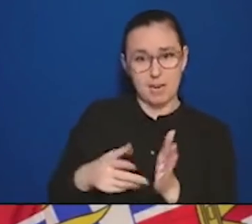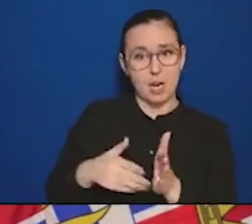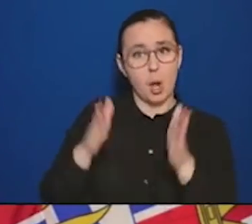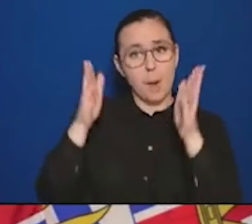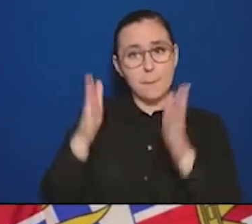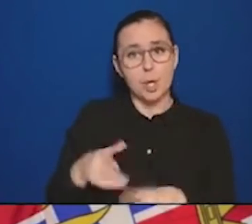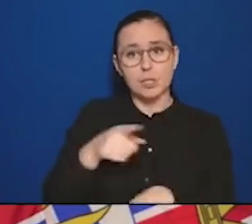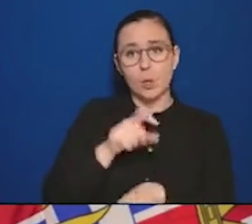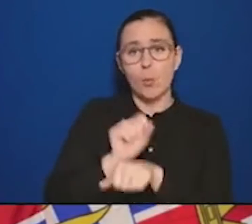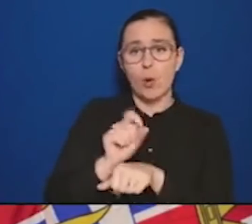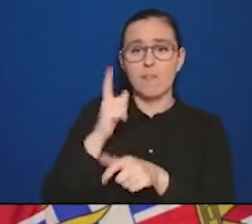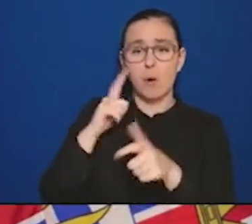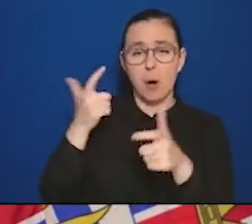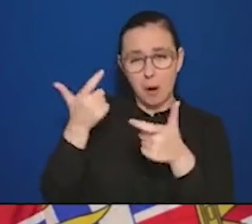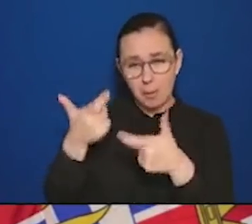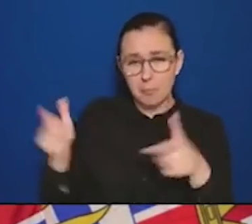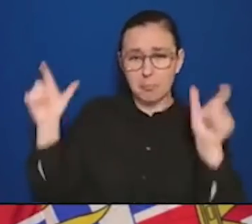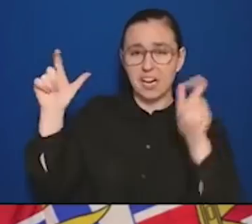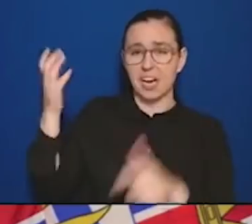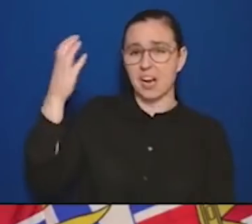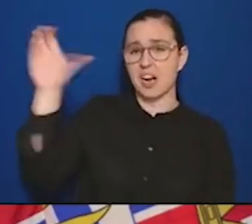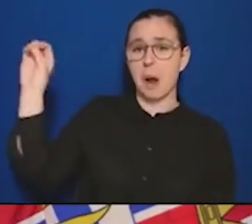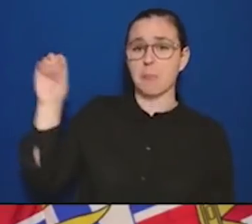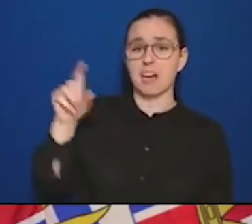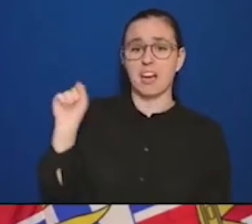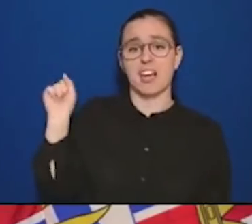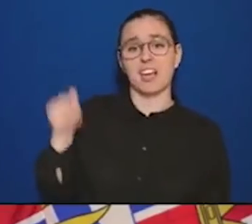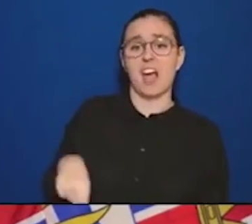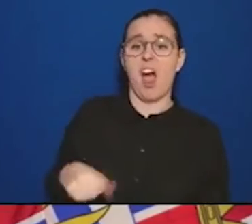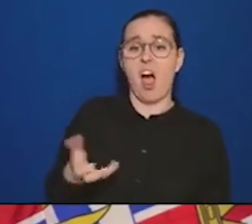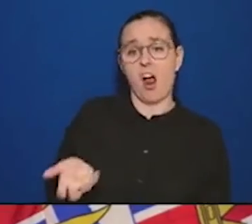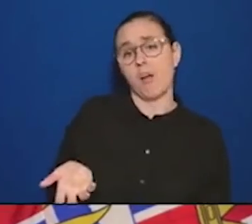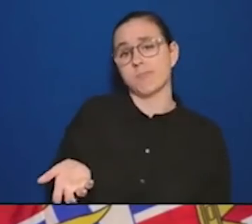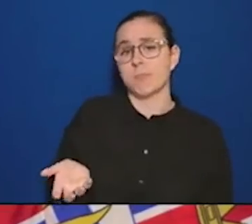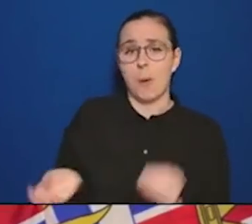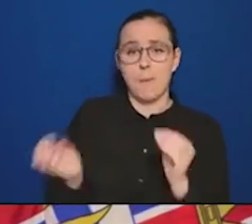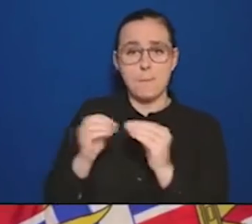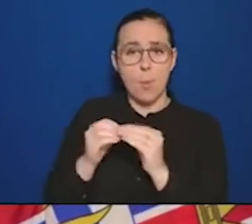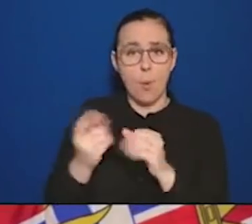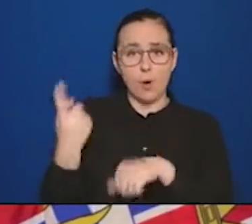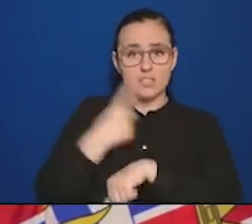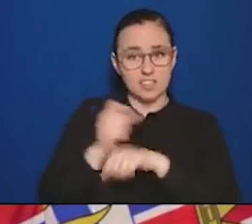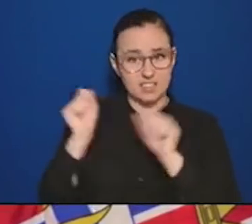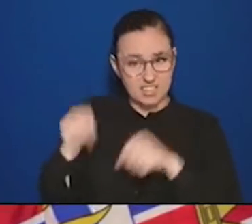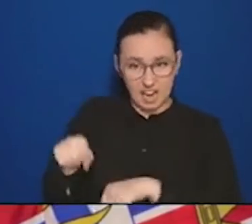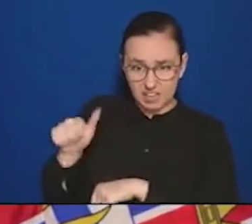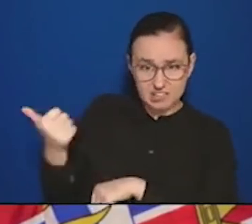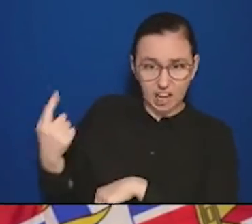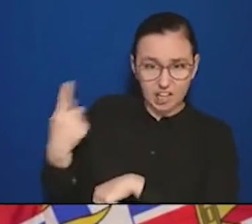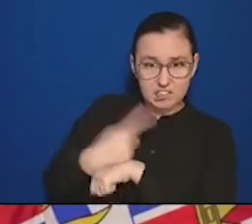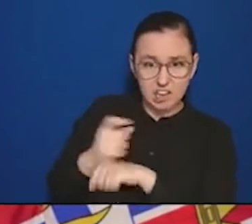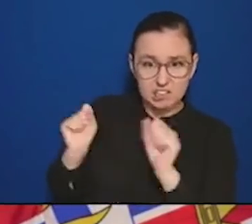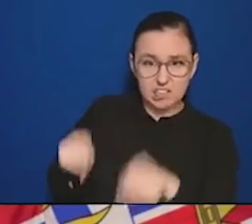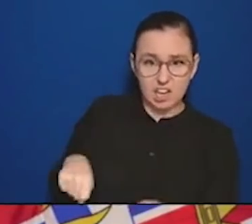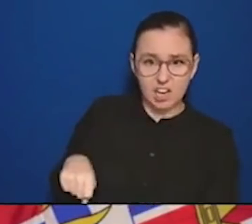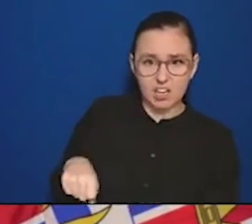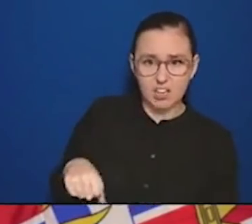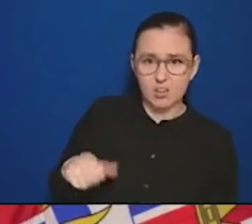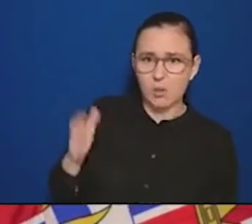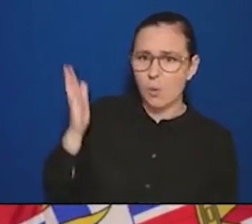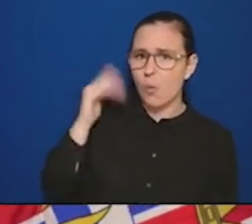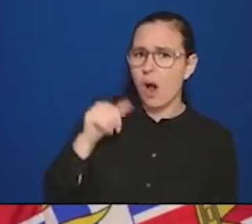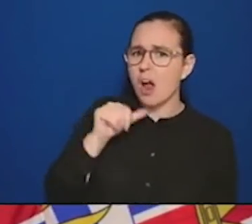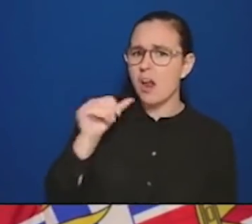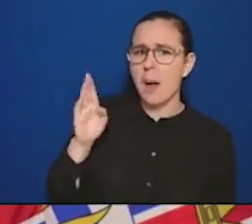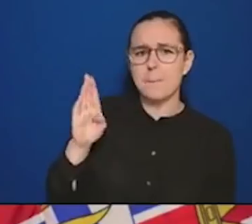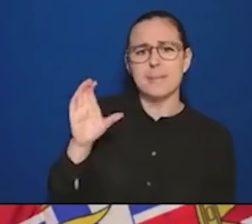I don't fully get that. You mentioned the larger industries and somehow they can provide 10 days. Could the province not have, to support